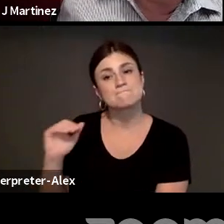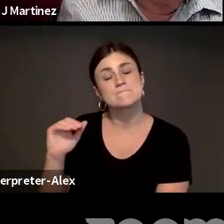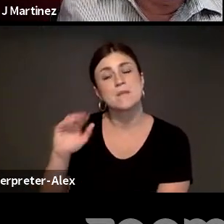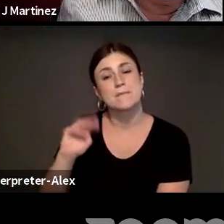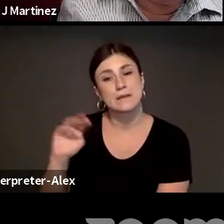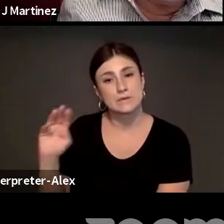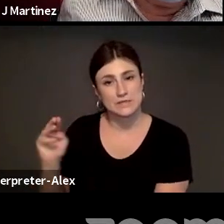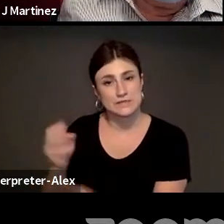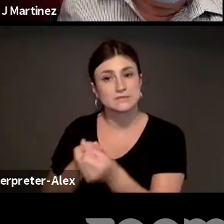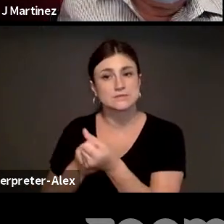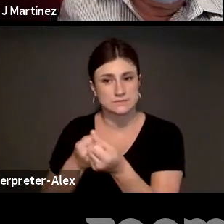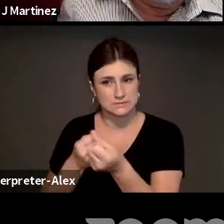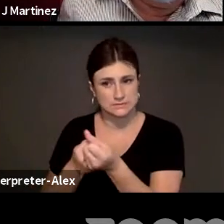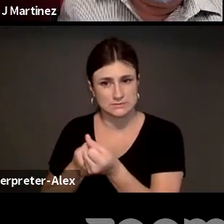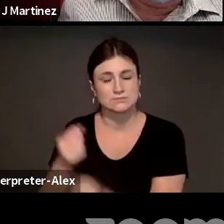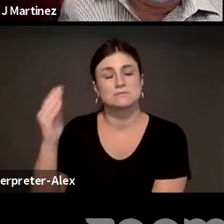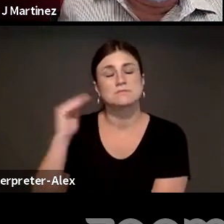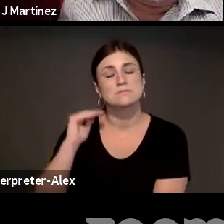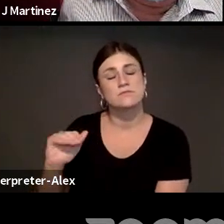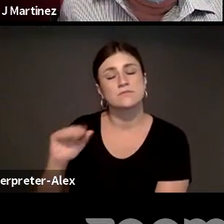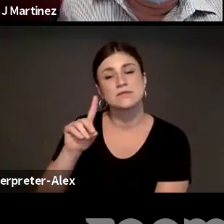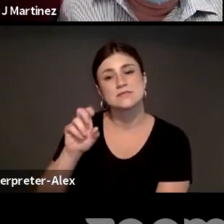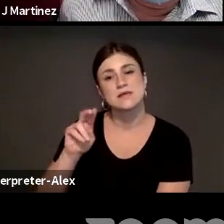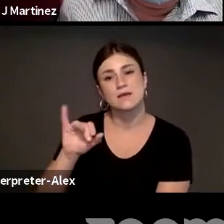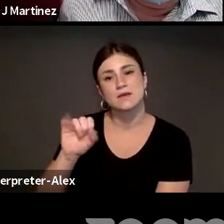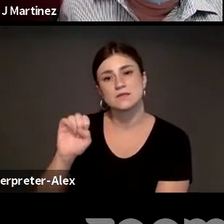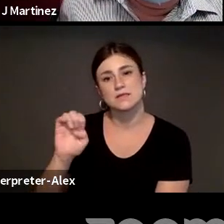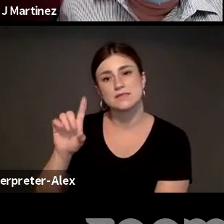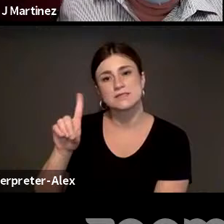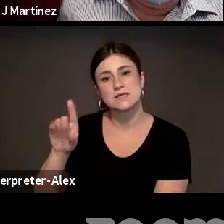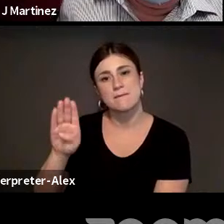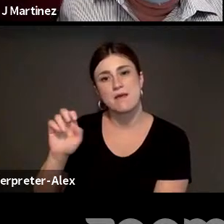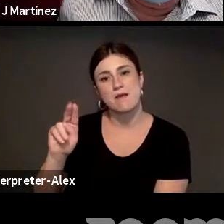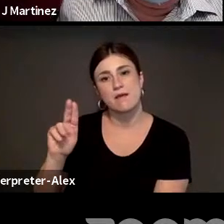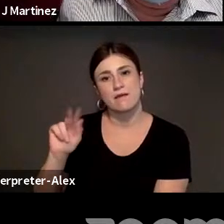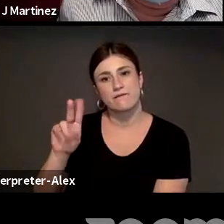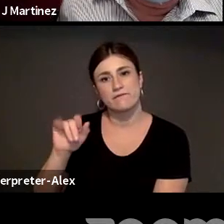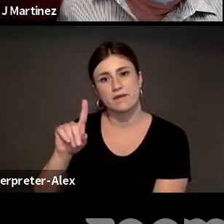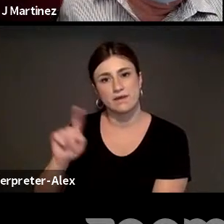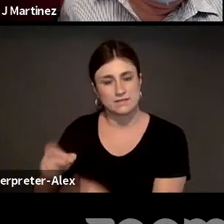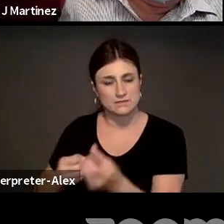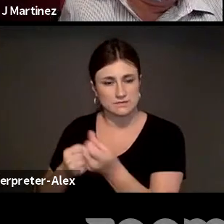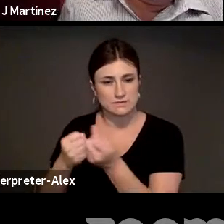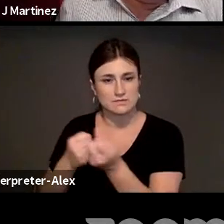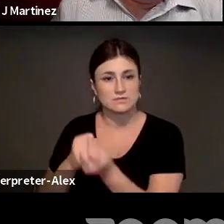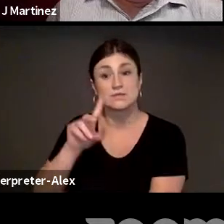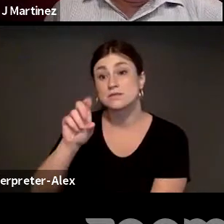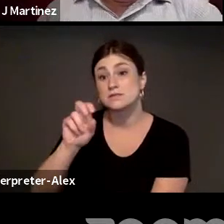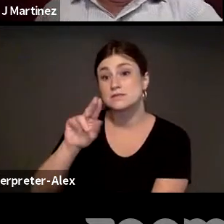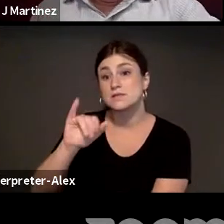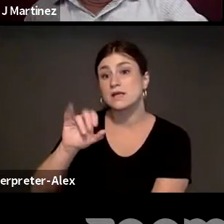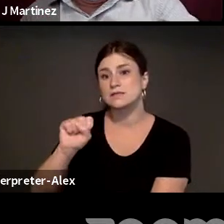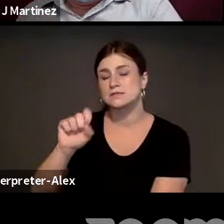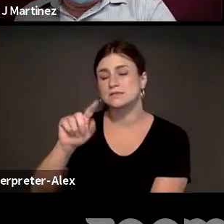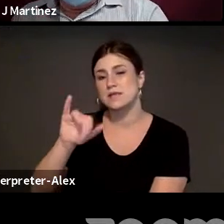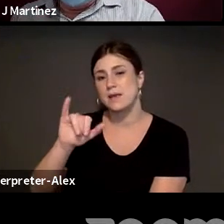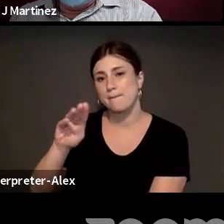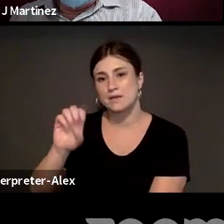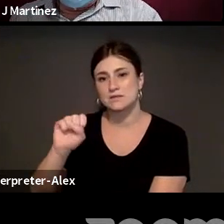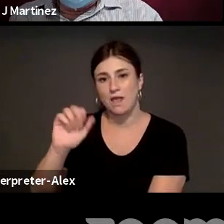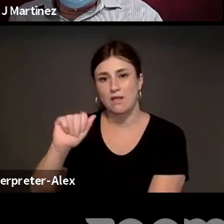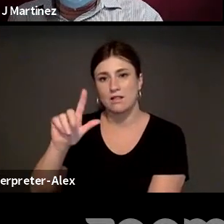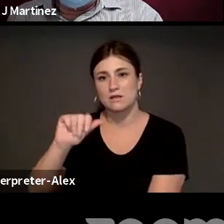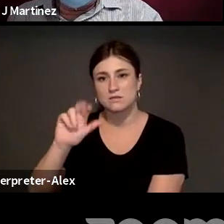Martinez. In favor. Councillor Denise D. Benavides. In favor. Mayor Pro Tem Dennis Tim Salazar. For the motion.